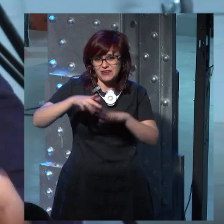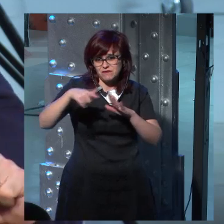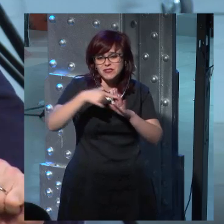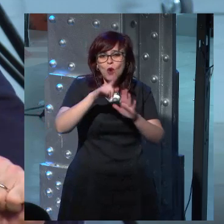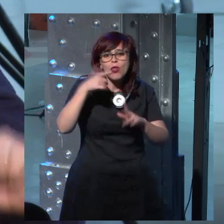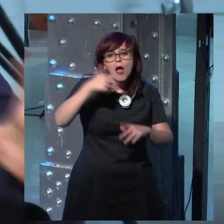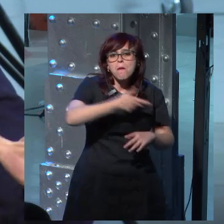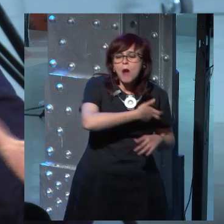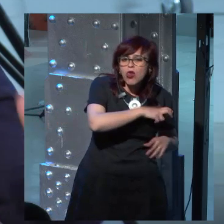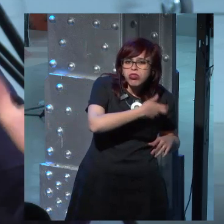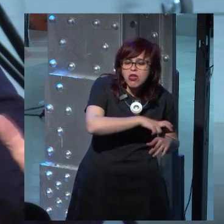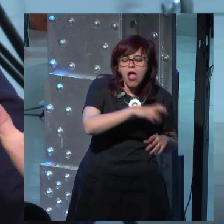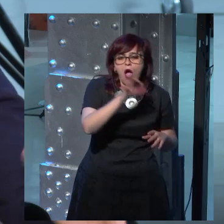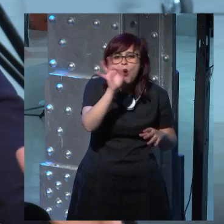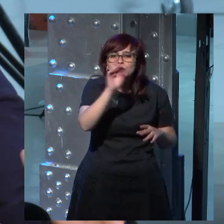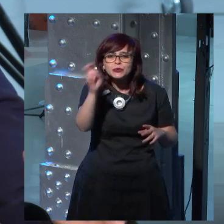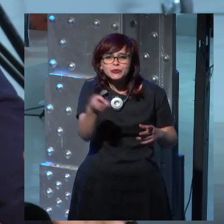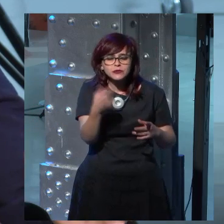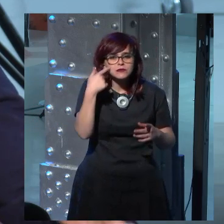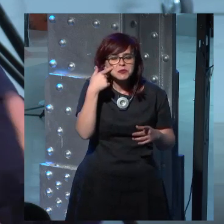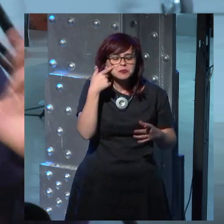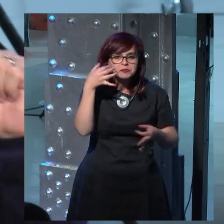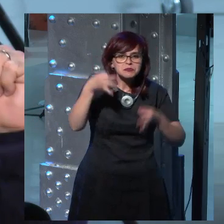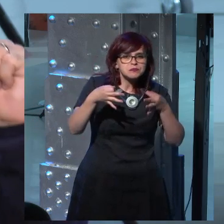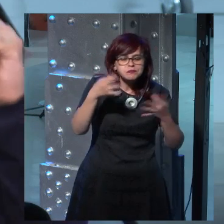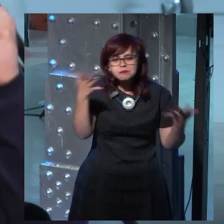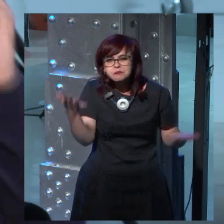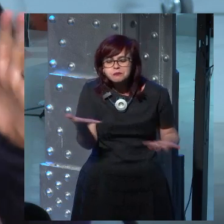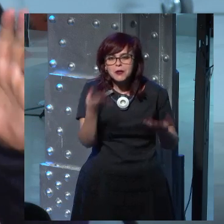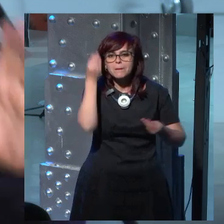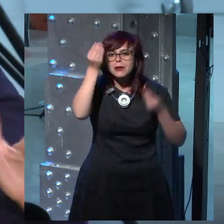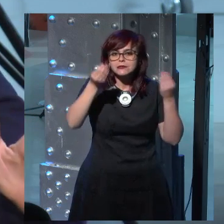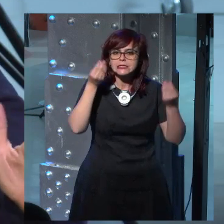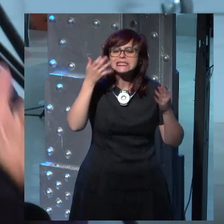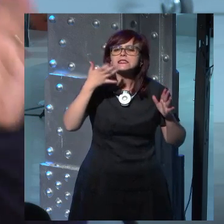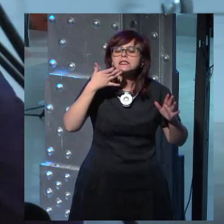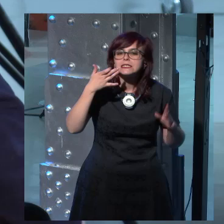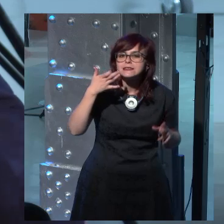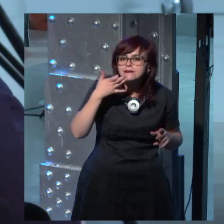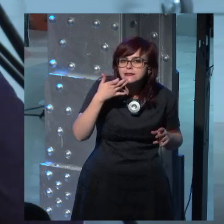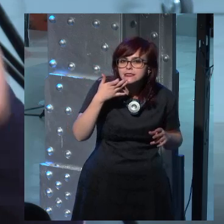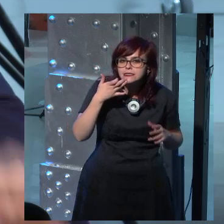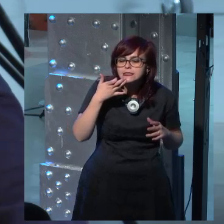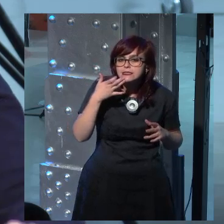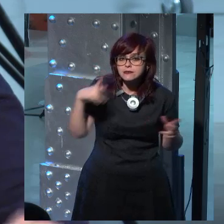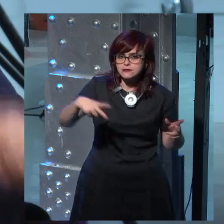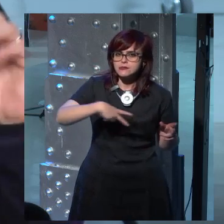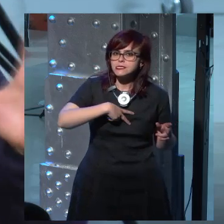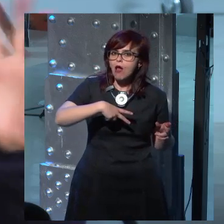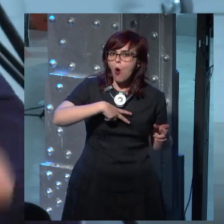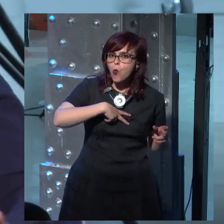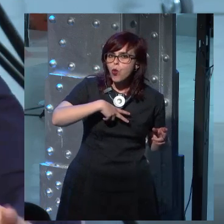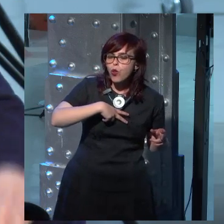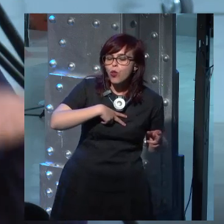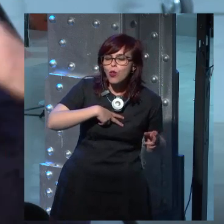what if every week Saul has a different client and he settles their case without going to court? He